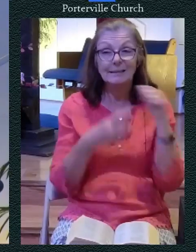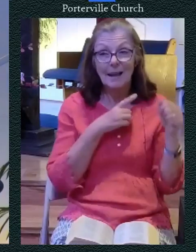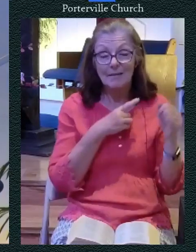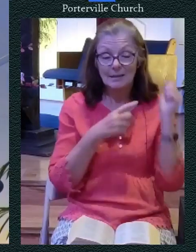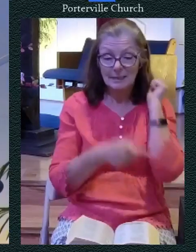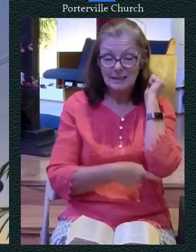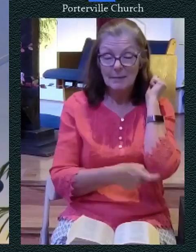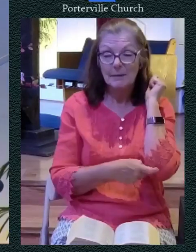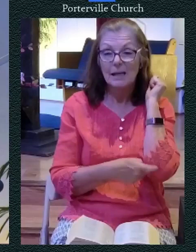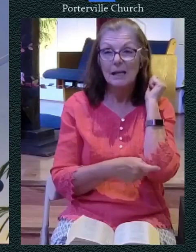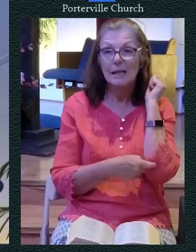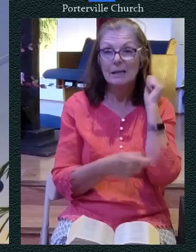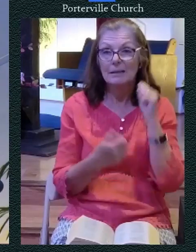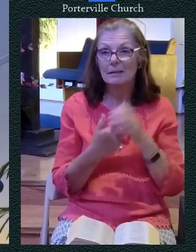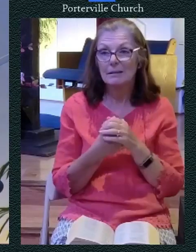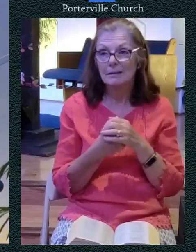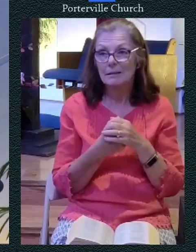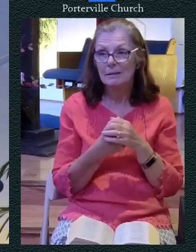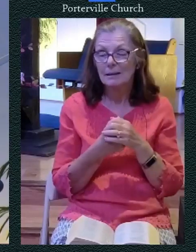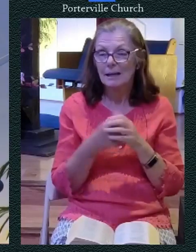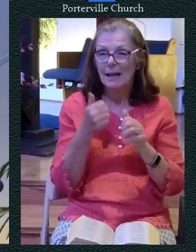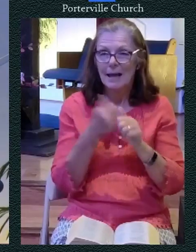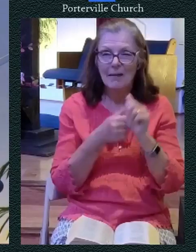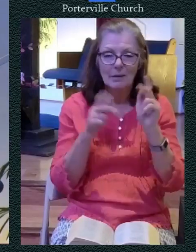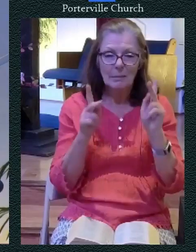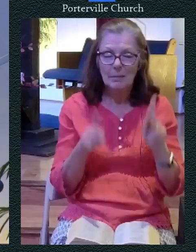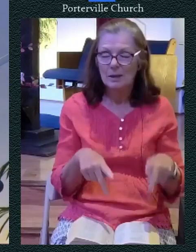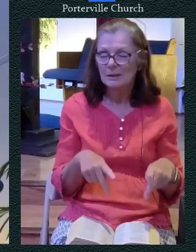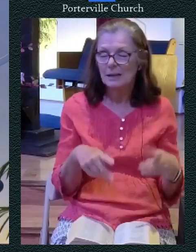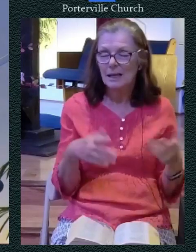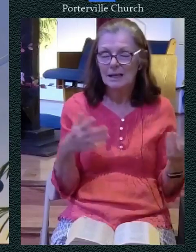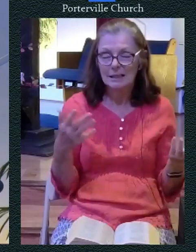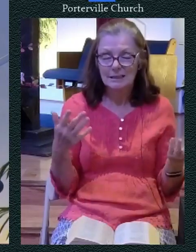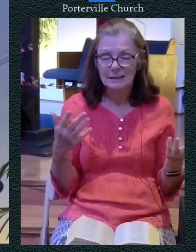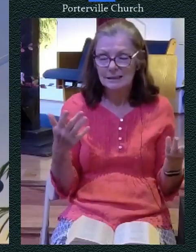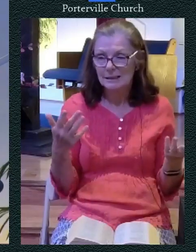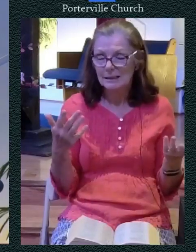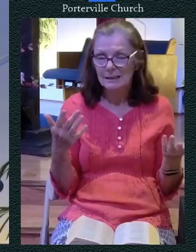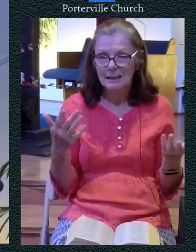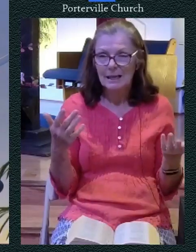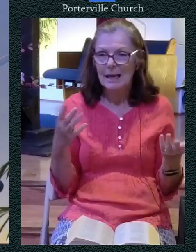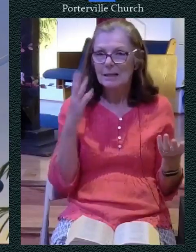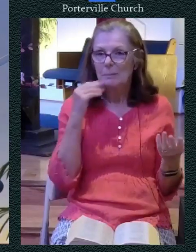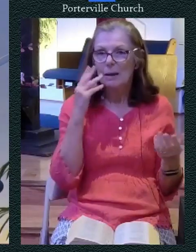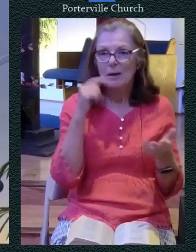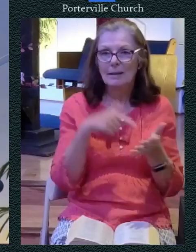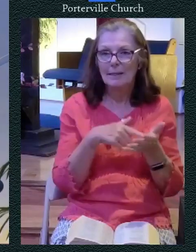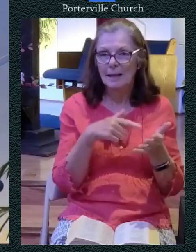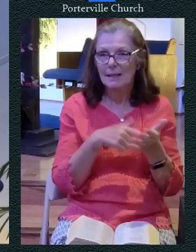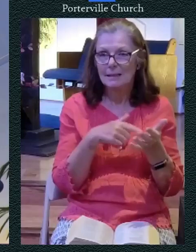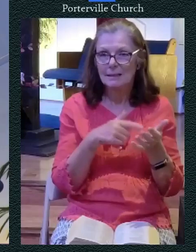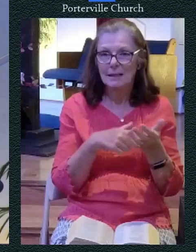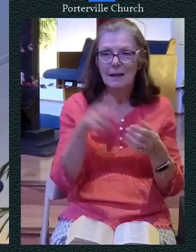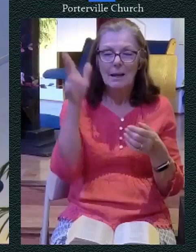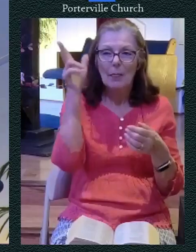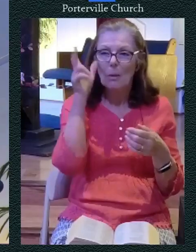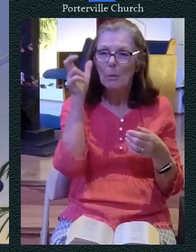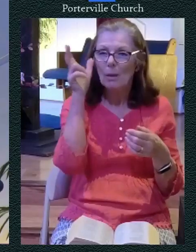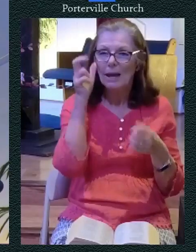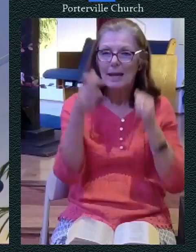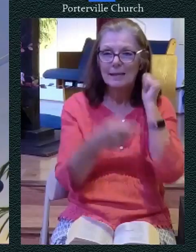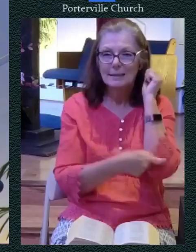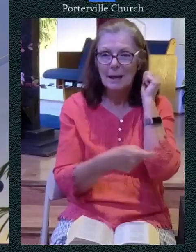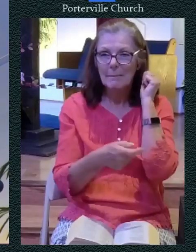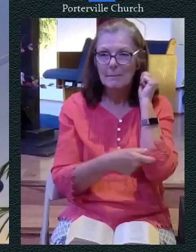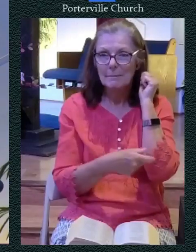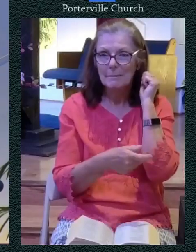Every man walks about as a phantom. Surely they, now he's pointing to the wicked whose pattern has tempted him, surely they make